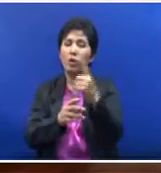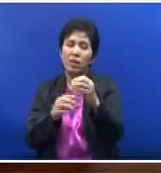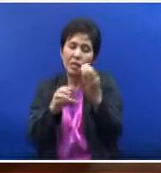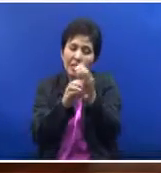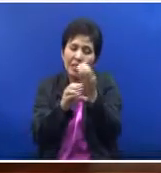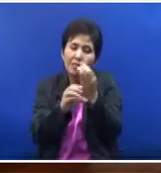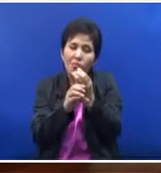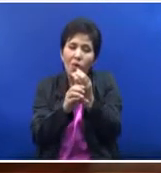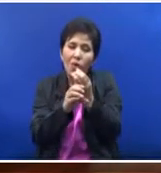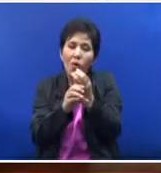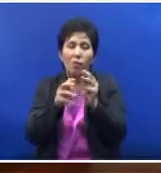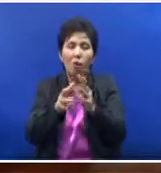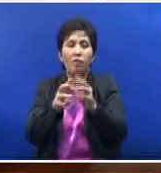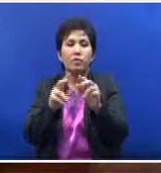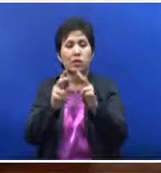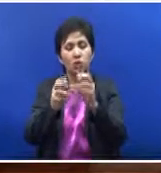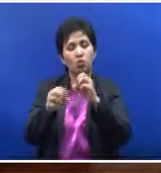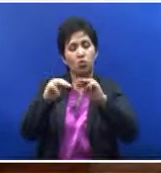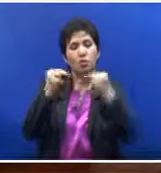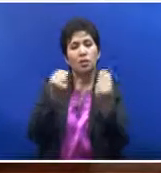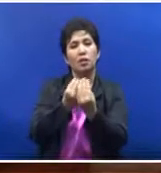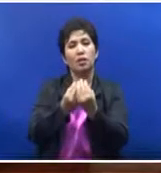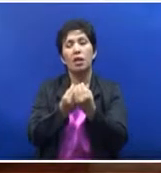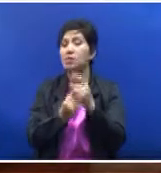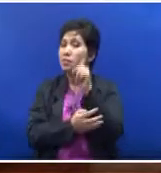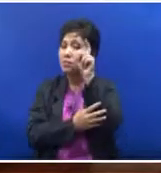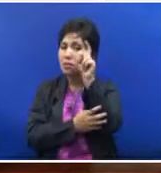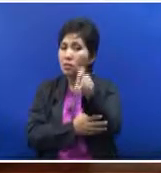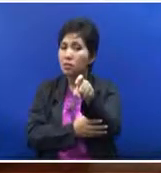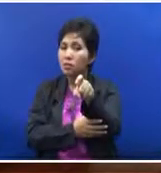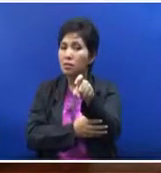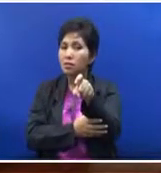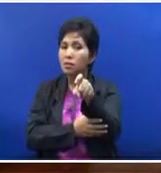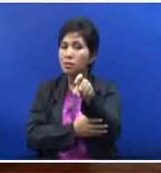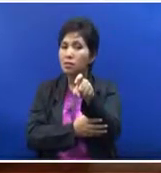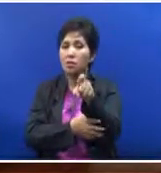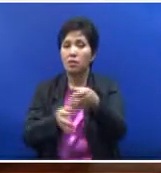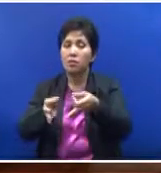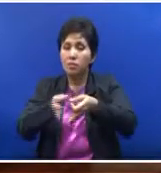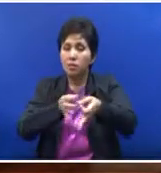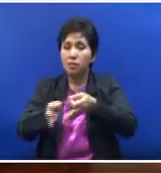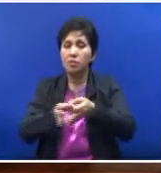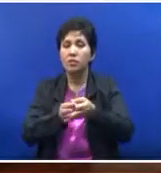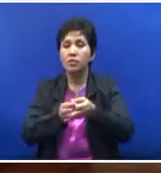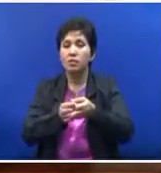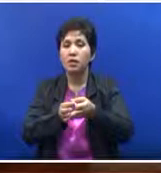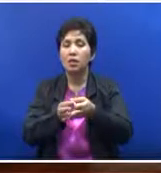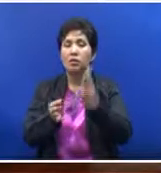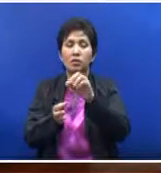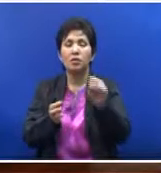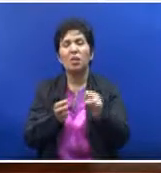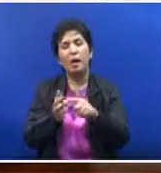small scale of societies. Okay, because it require a descriptive explanation. Okay,